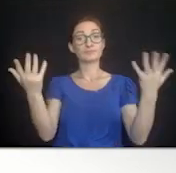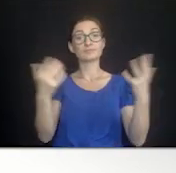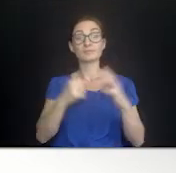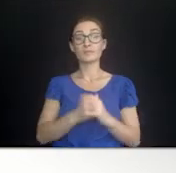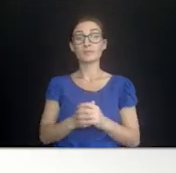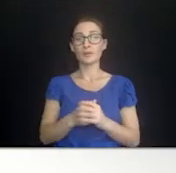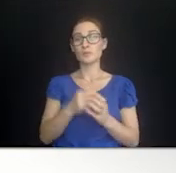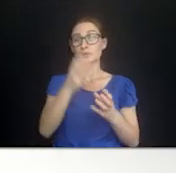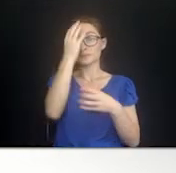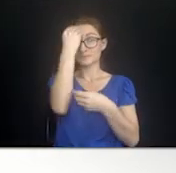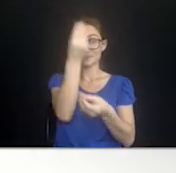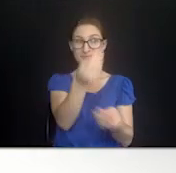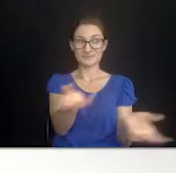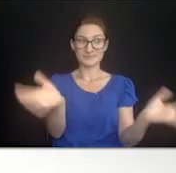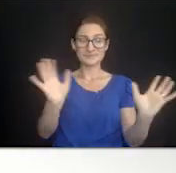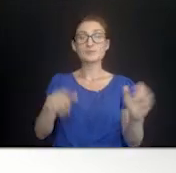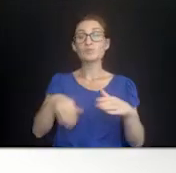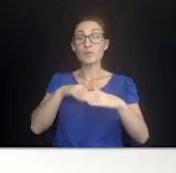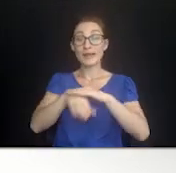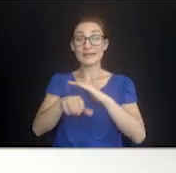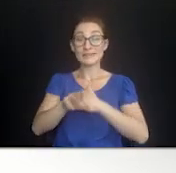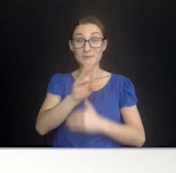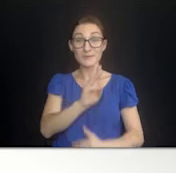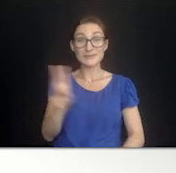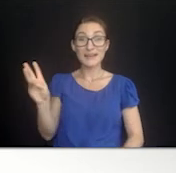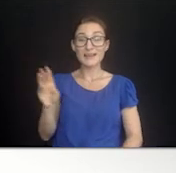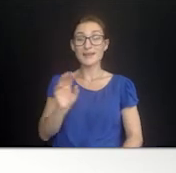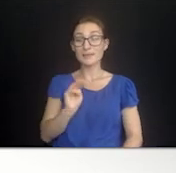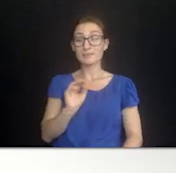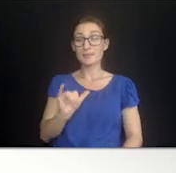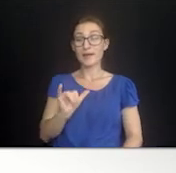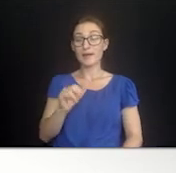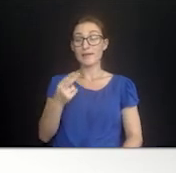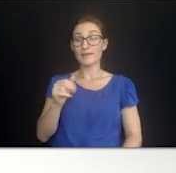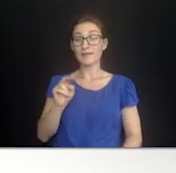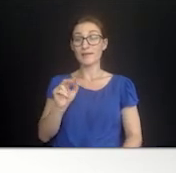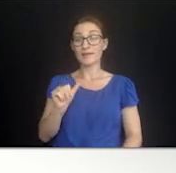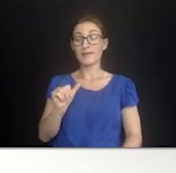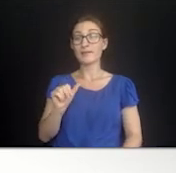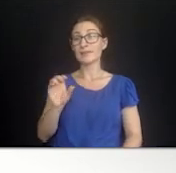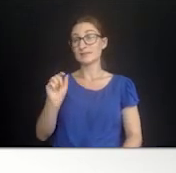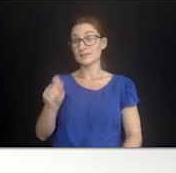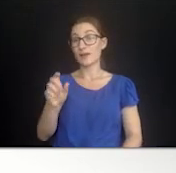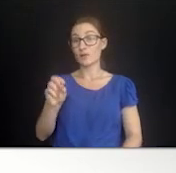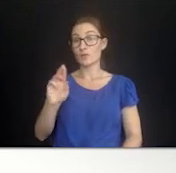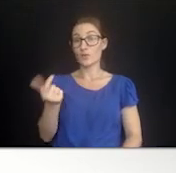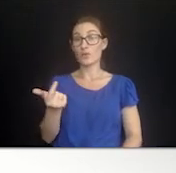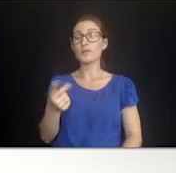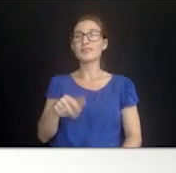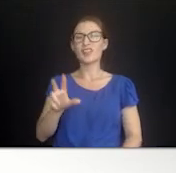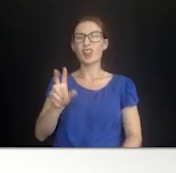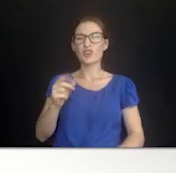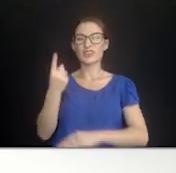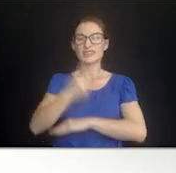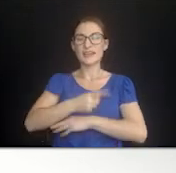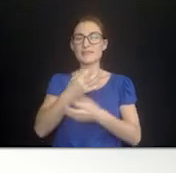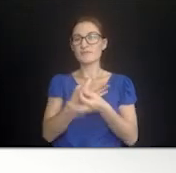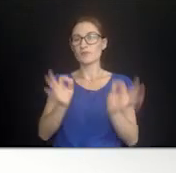Well, I would implore you all to please go to the site, myhana.org. There is a 30-day free trial.